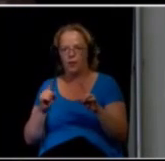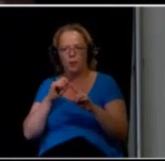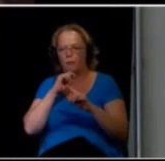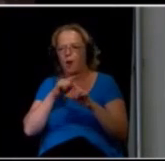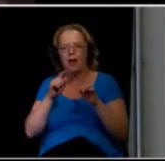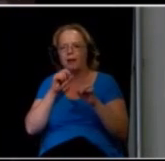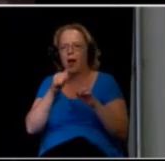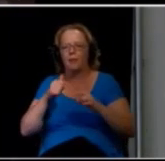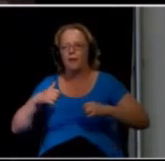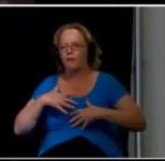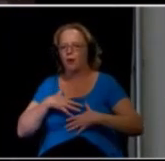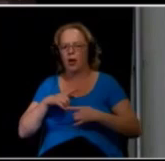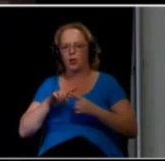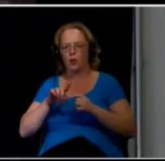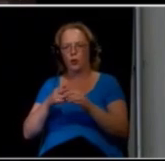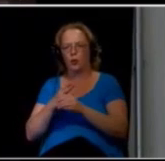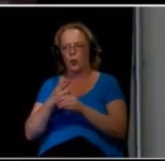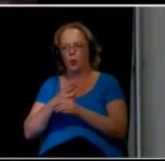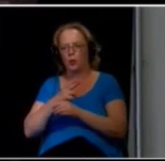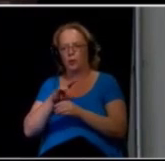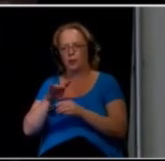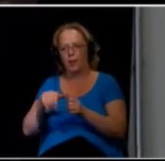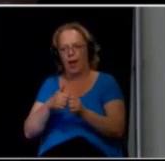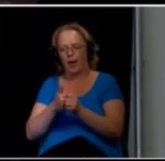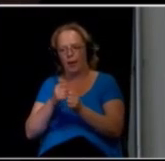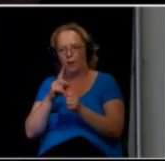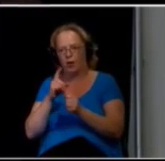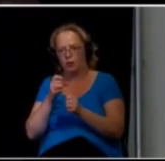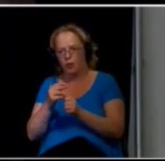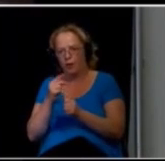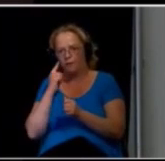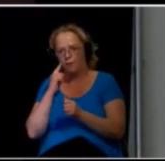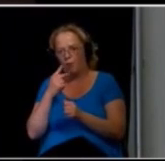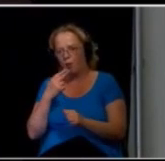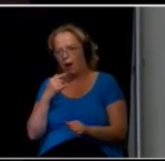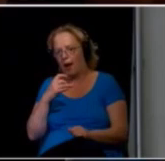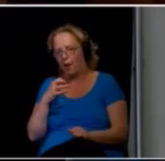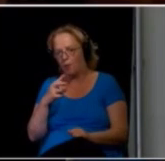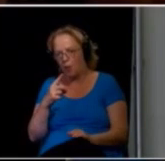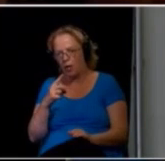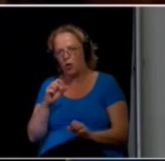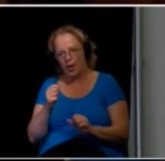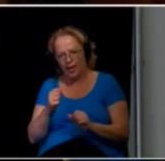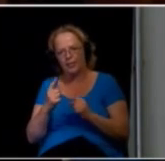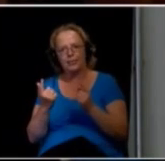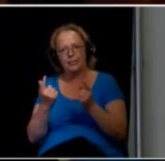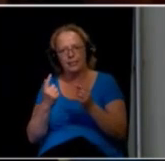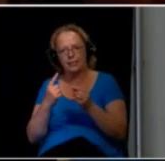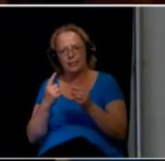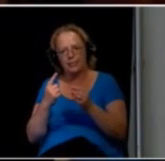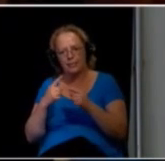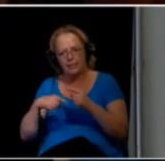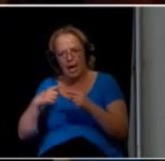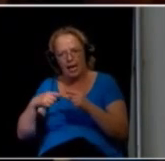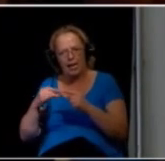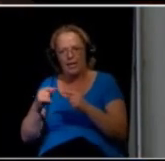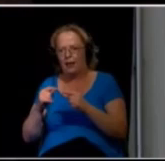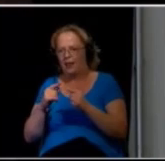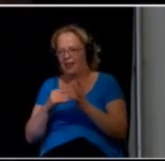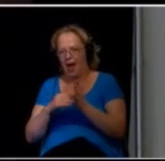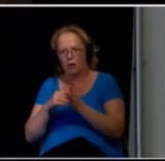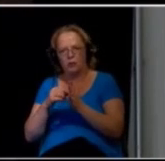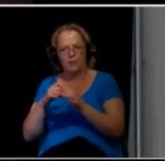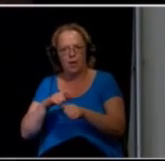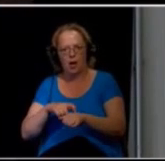the backup version kind of in a hybrid application where you could be still cycling it quite often, thousands of times. And